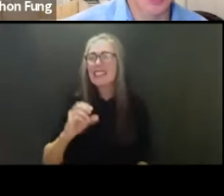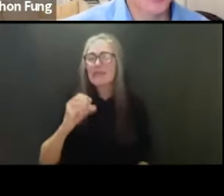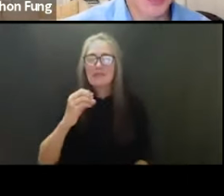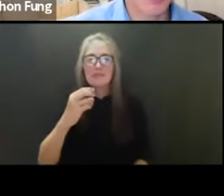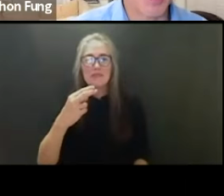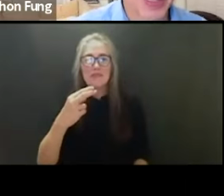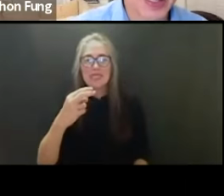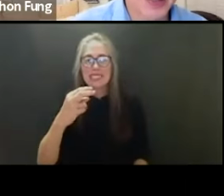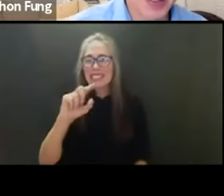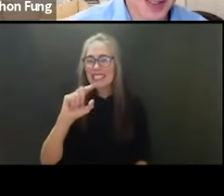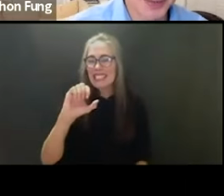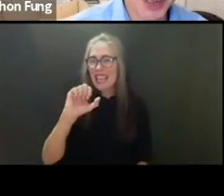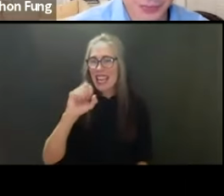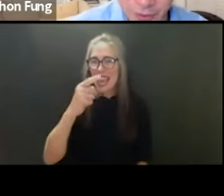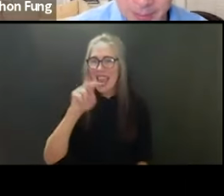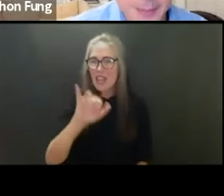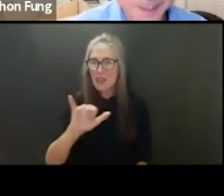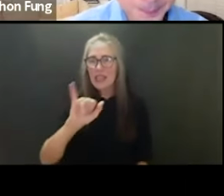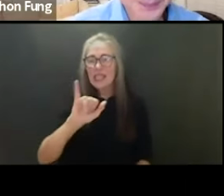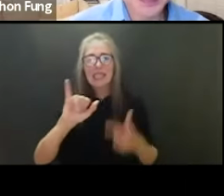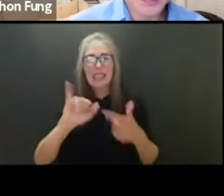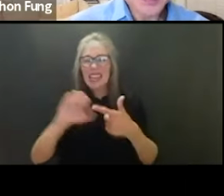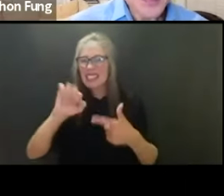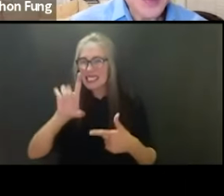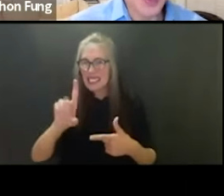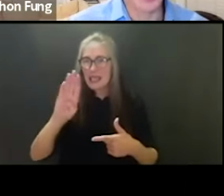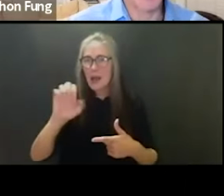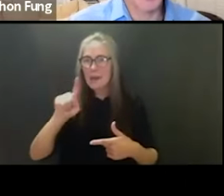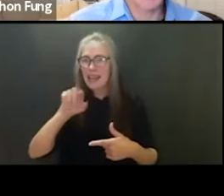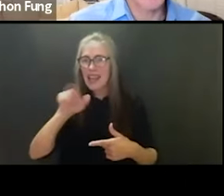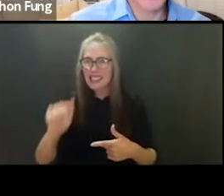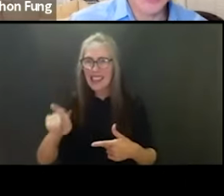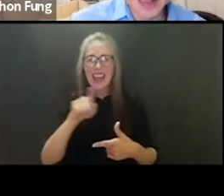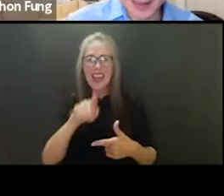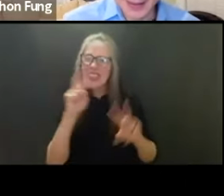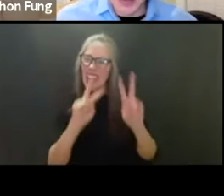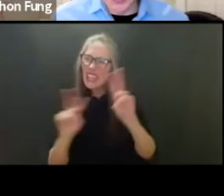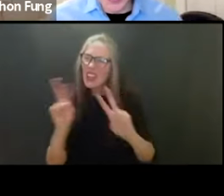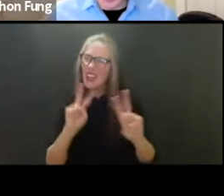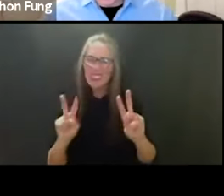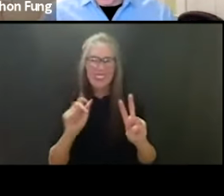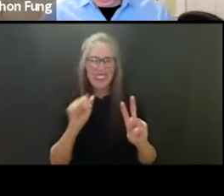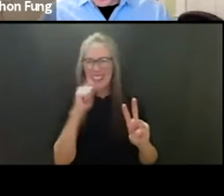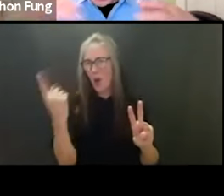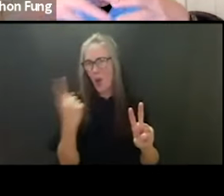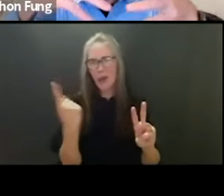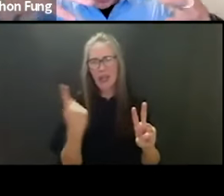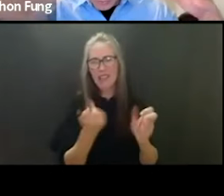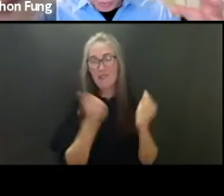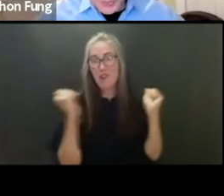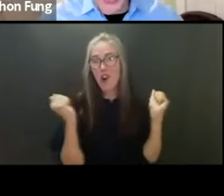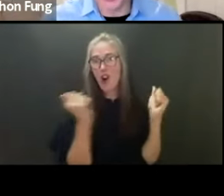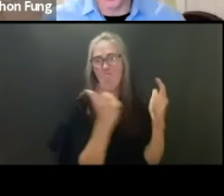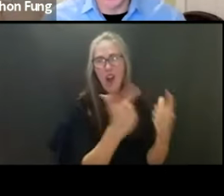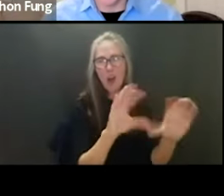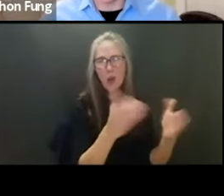Lasman and Henry Brady and Sid Verba did a study and they didn't look at all groups they looked at